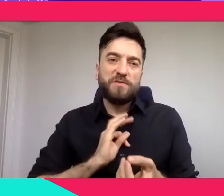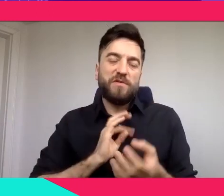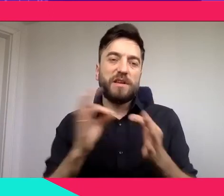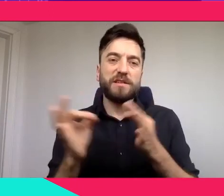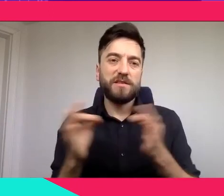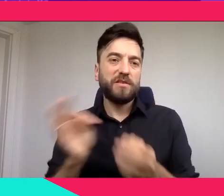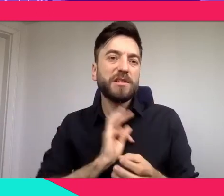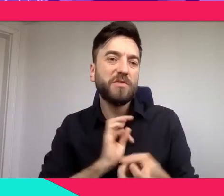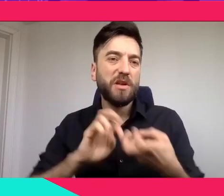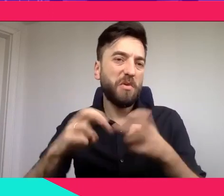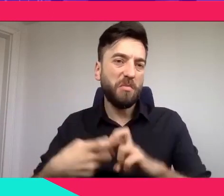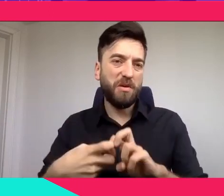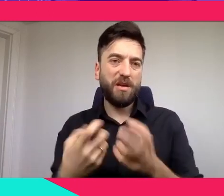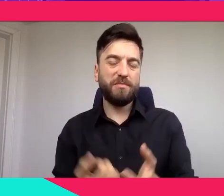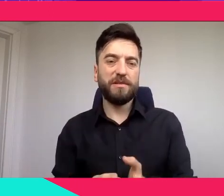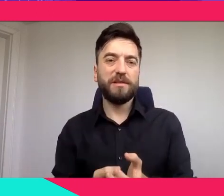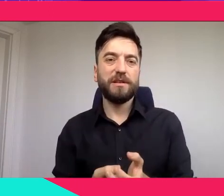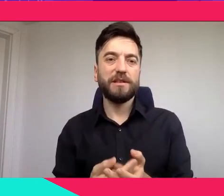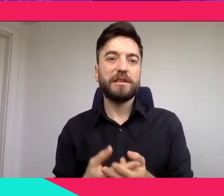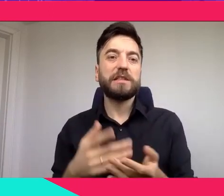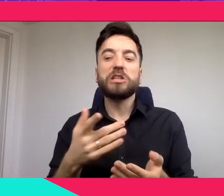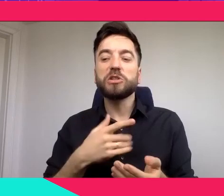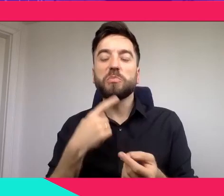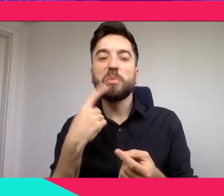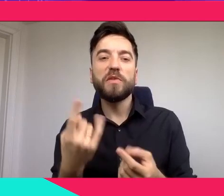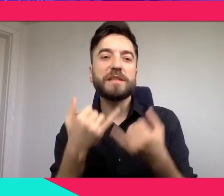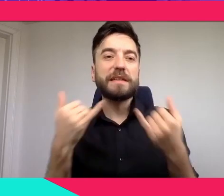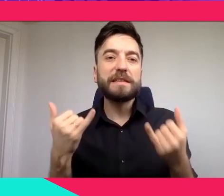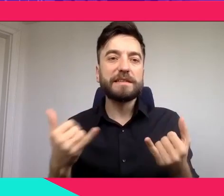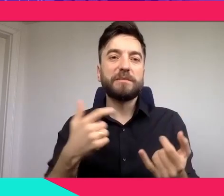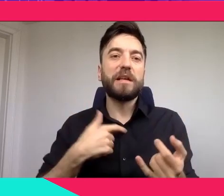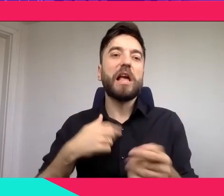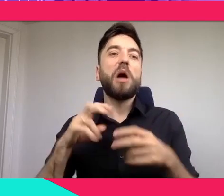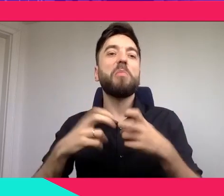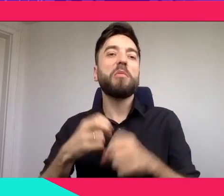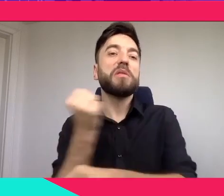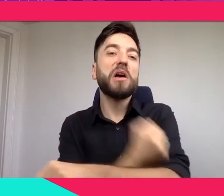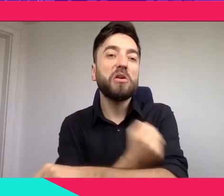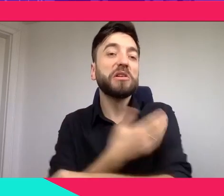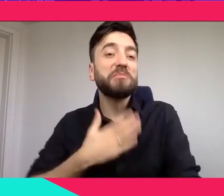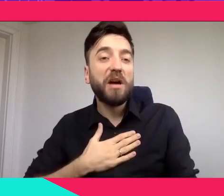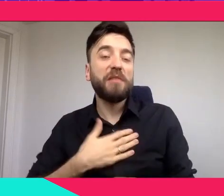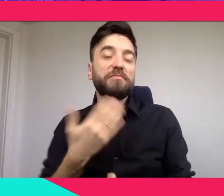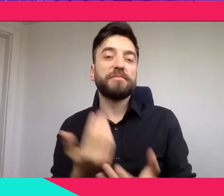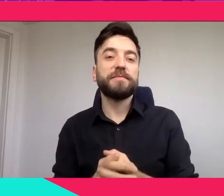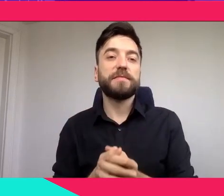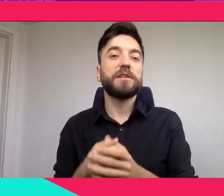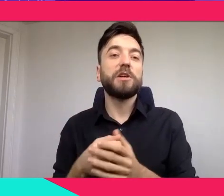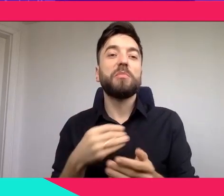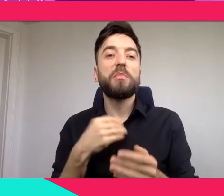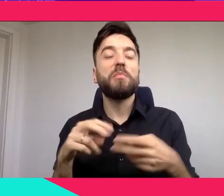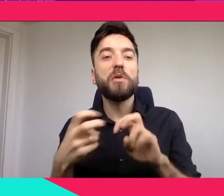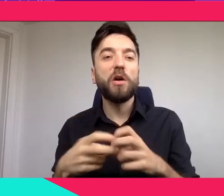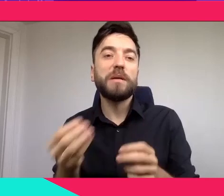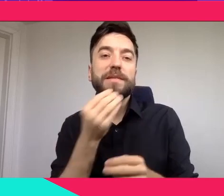drug problem, that often on top of having the problem, they also suffer from loneliness and isolation